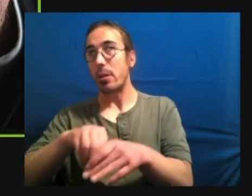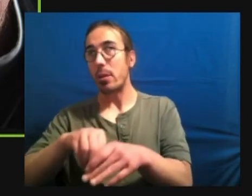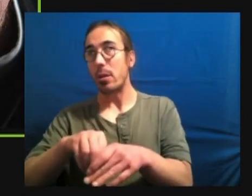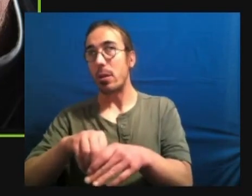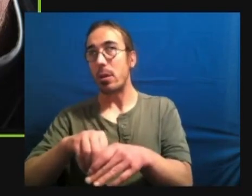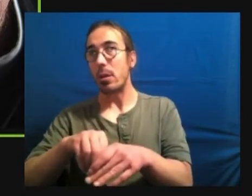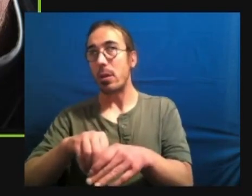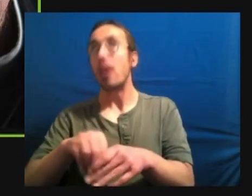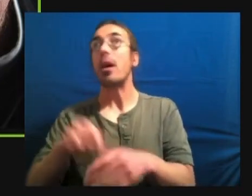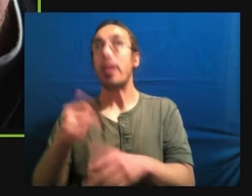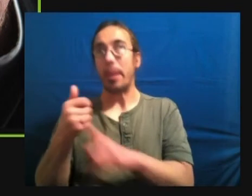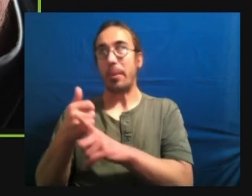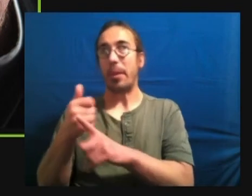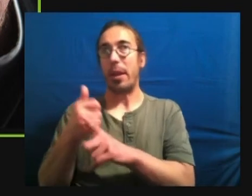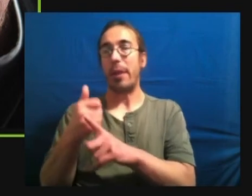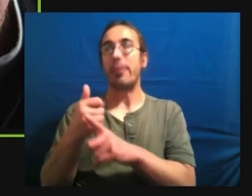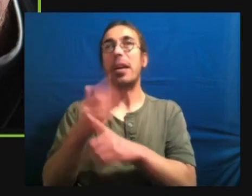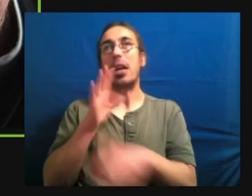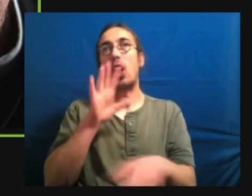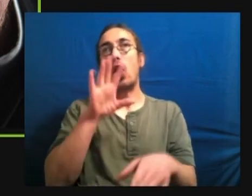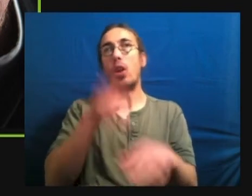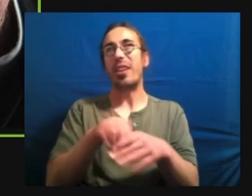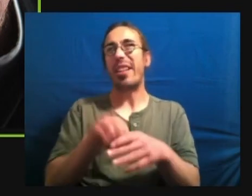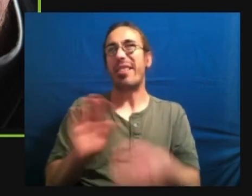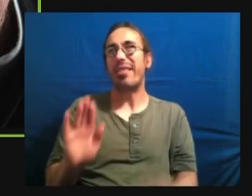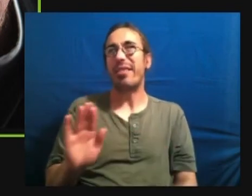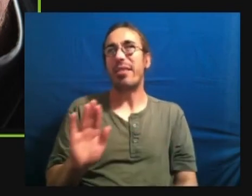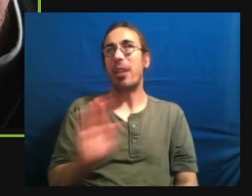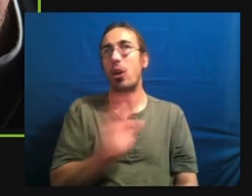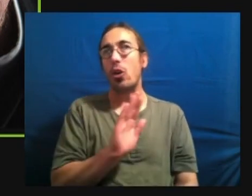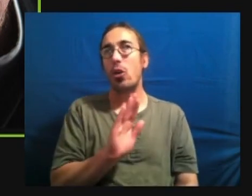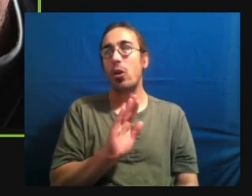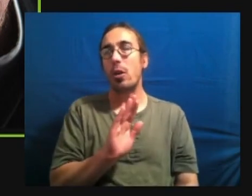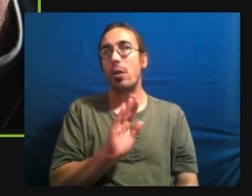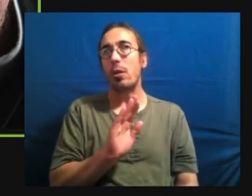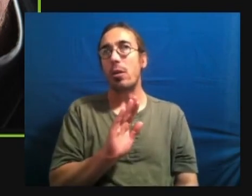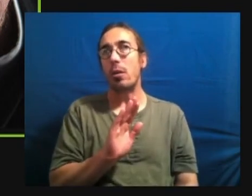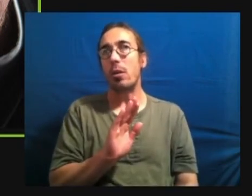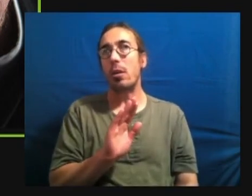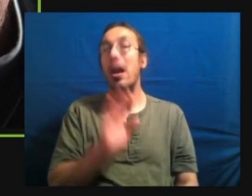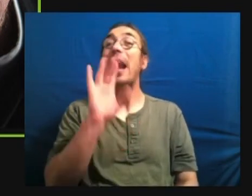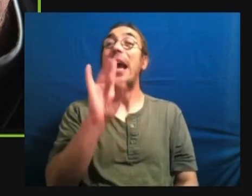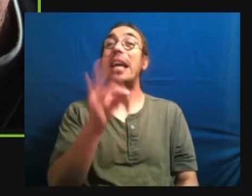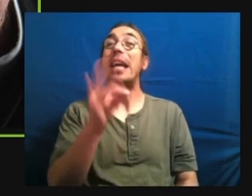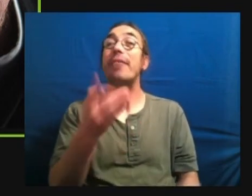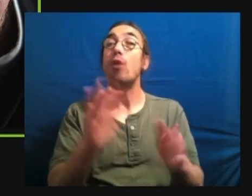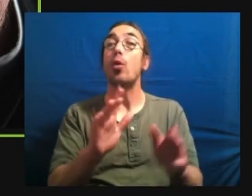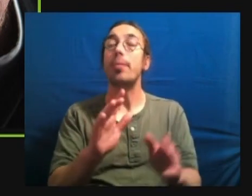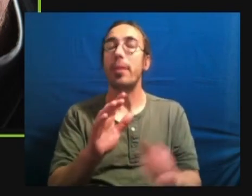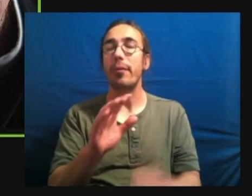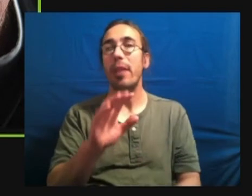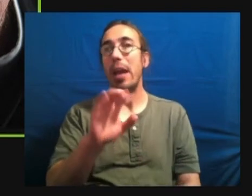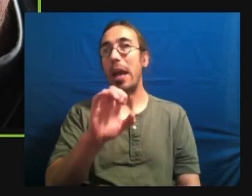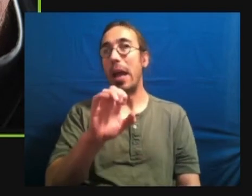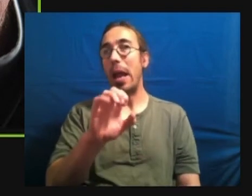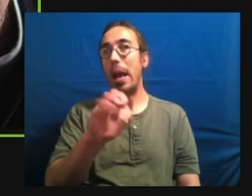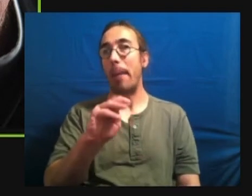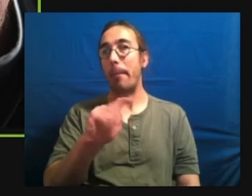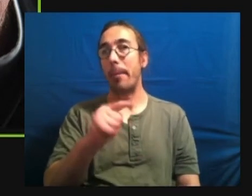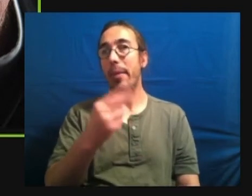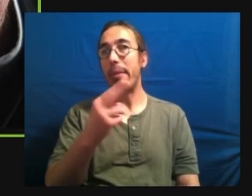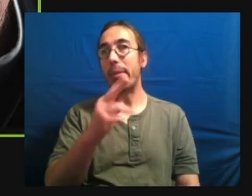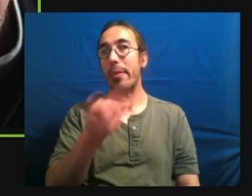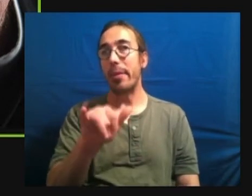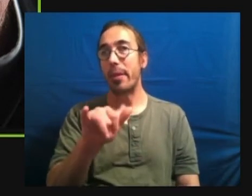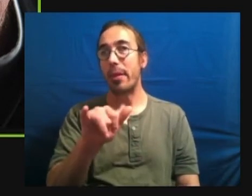have engaged their innate forms of empathy and weaponized them against